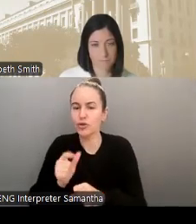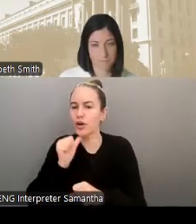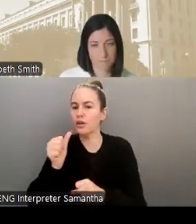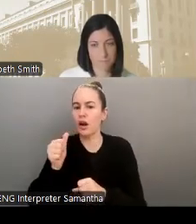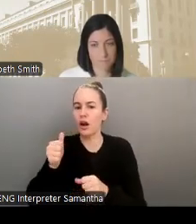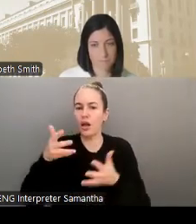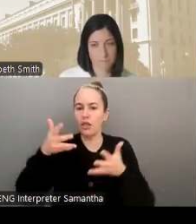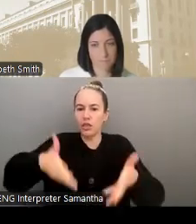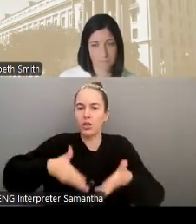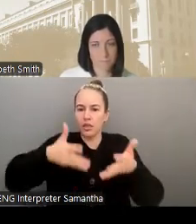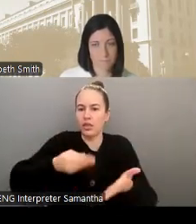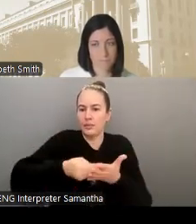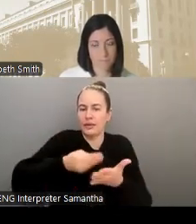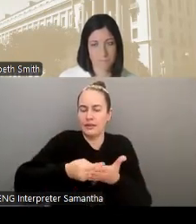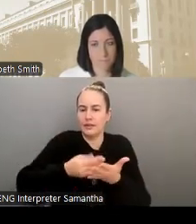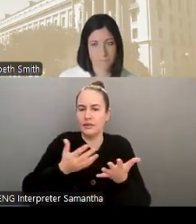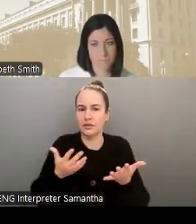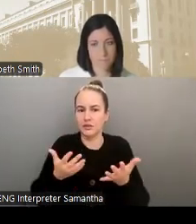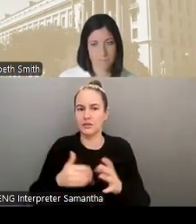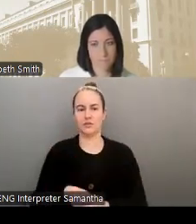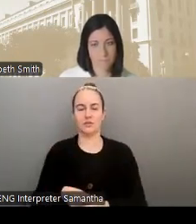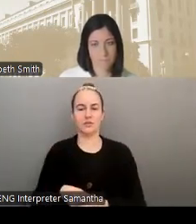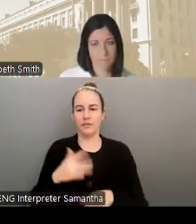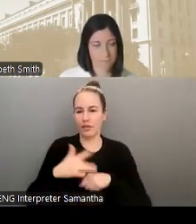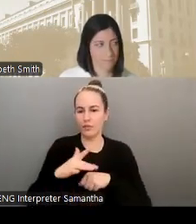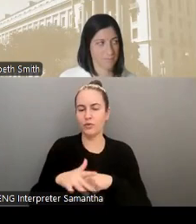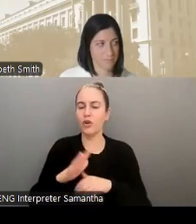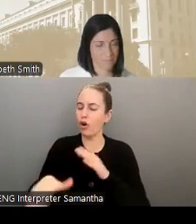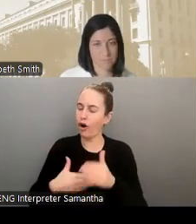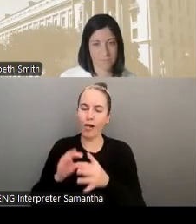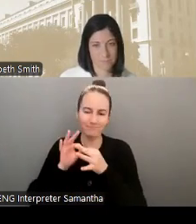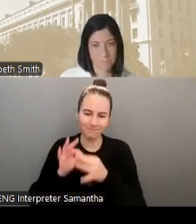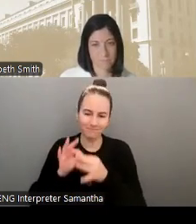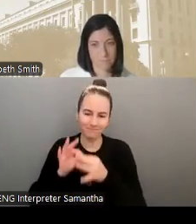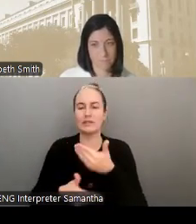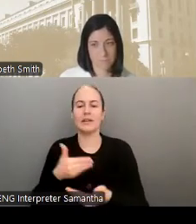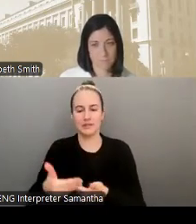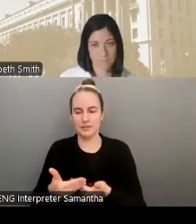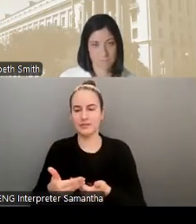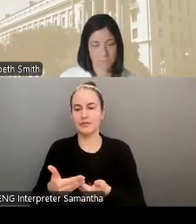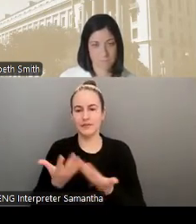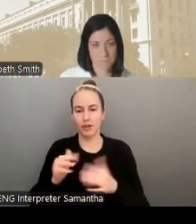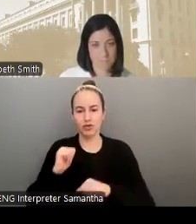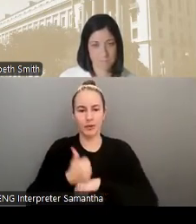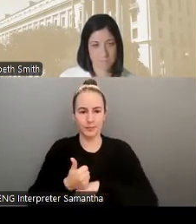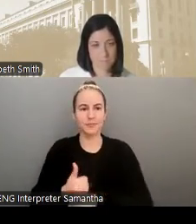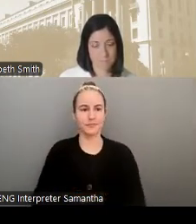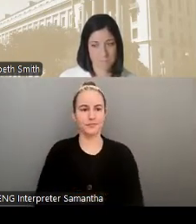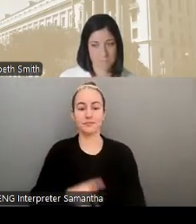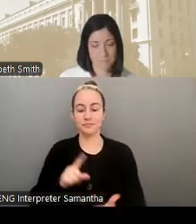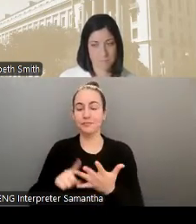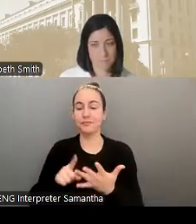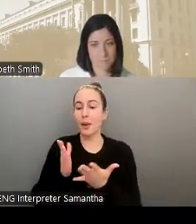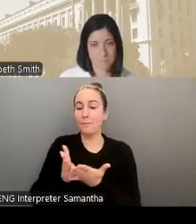hand? Again, this all deals with processes and procedures that you have in place. For budget management, how are